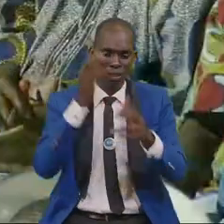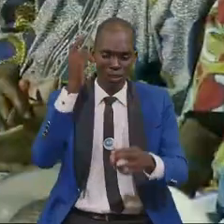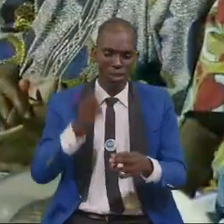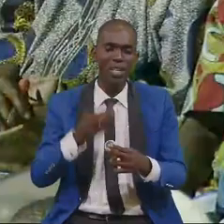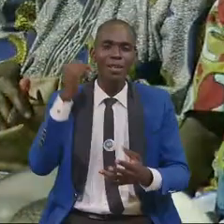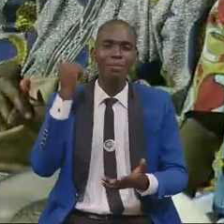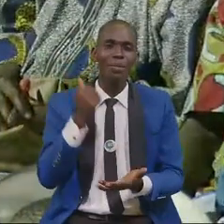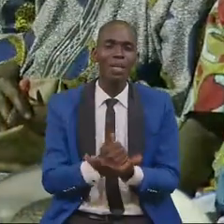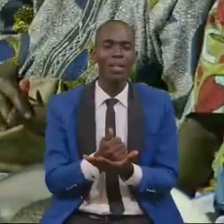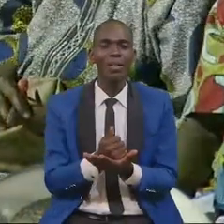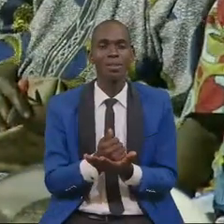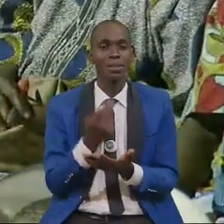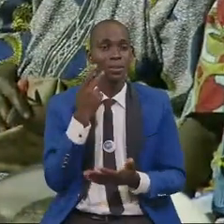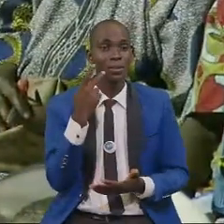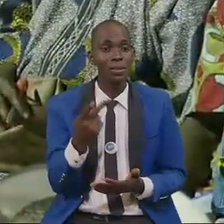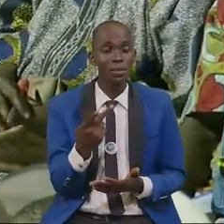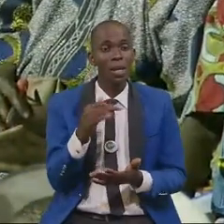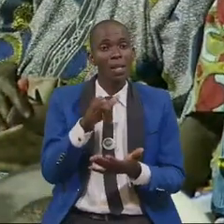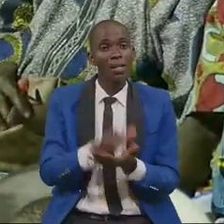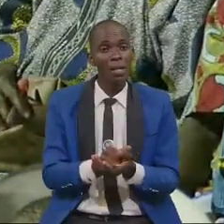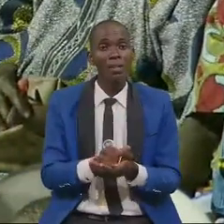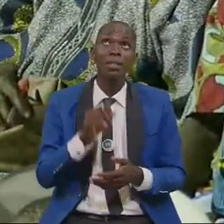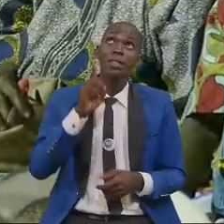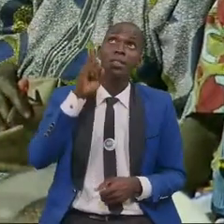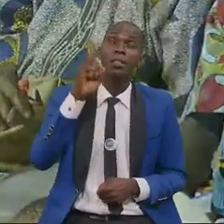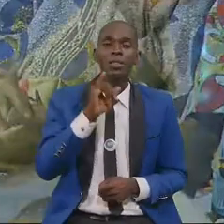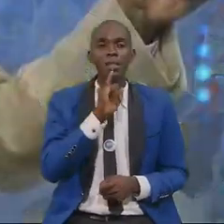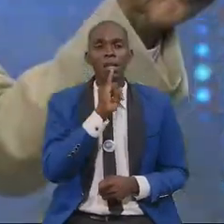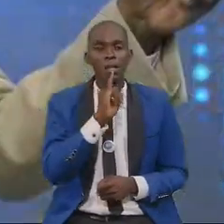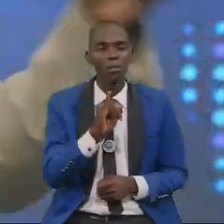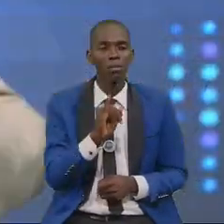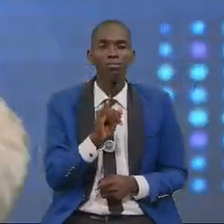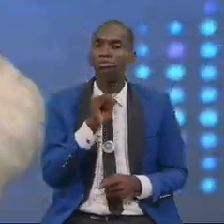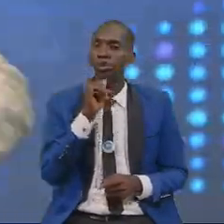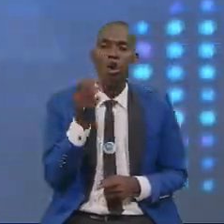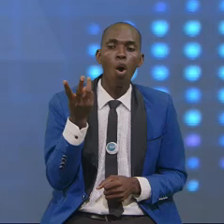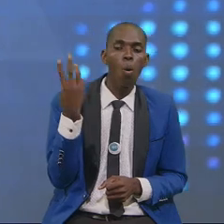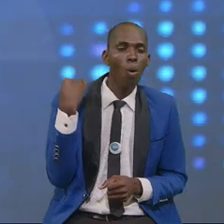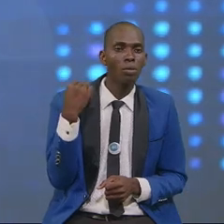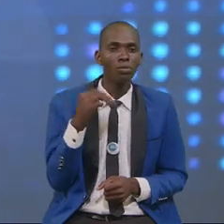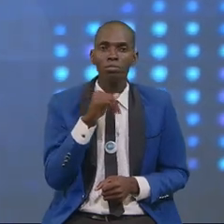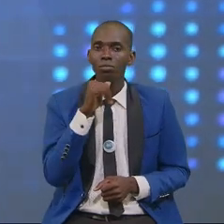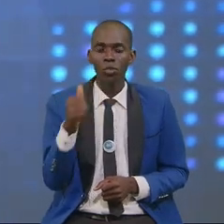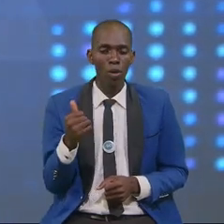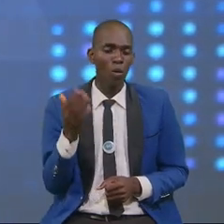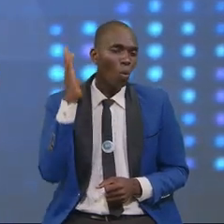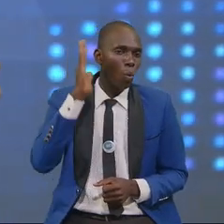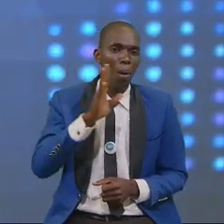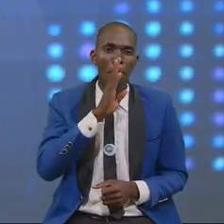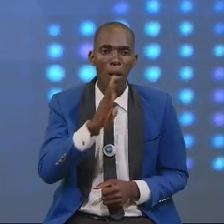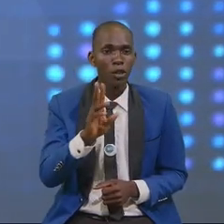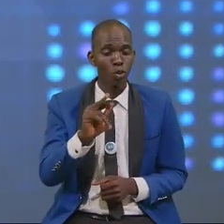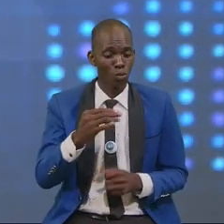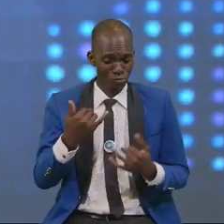name. Look at that. Wherefore, he is, not was, not will be, at the present time,